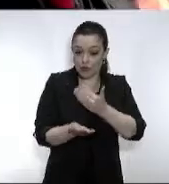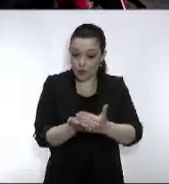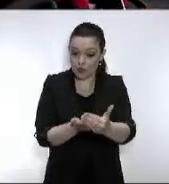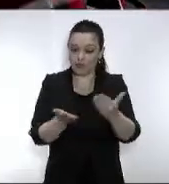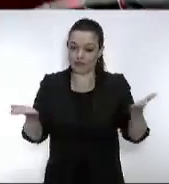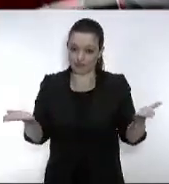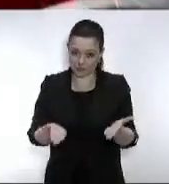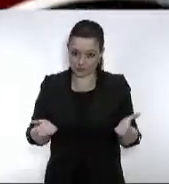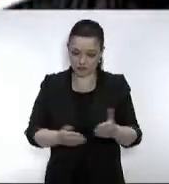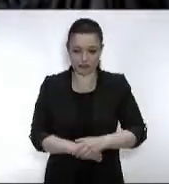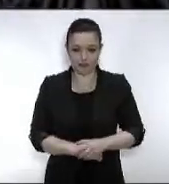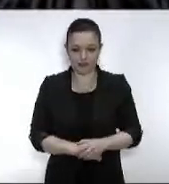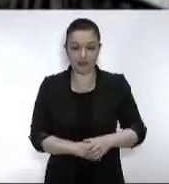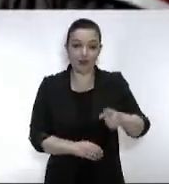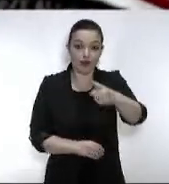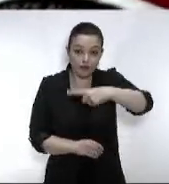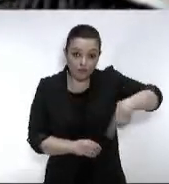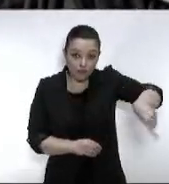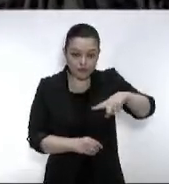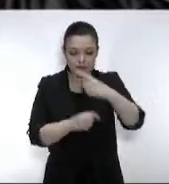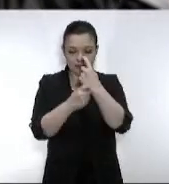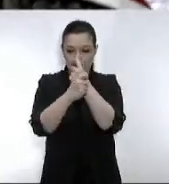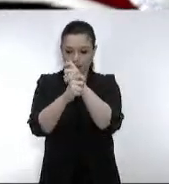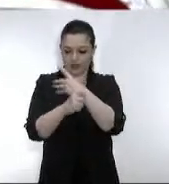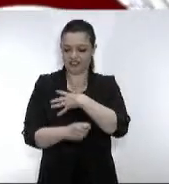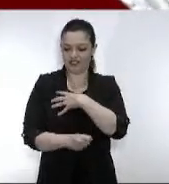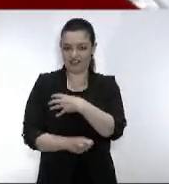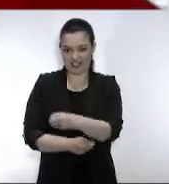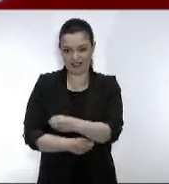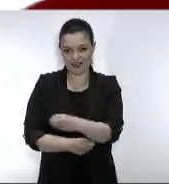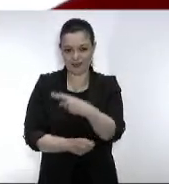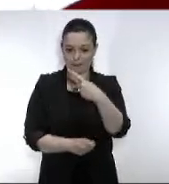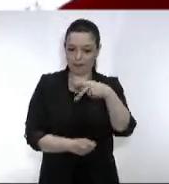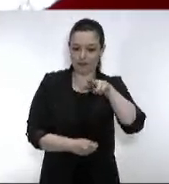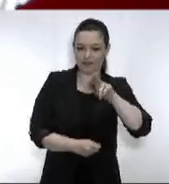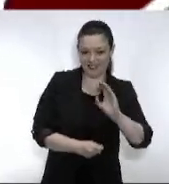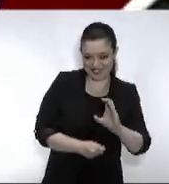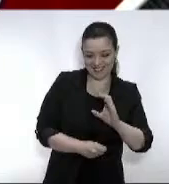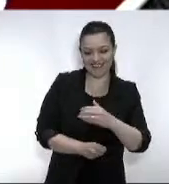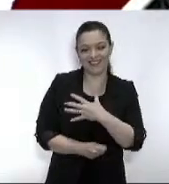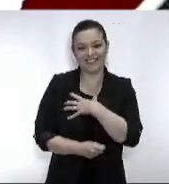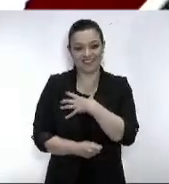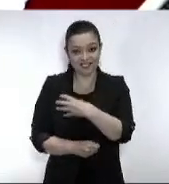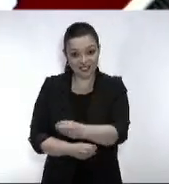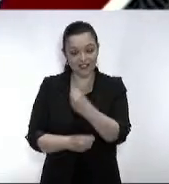desiring you in your journey. You are always sons and daughters of PUC.